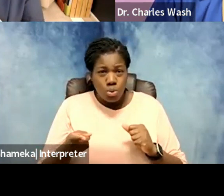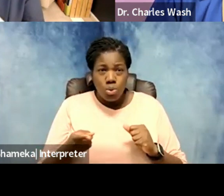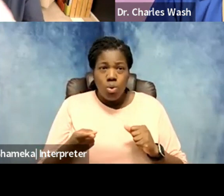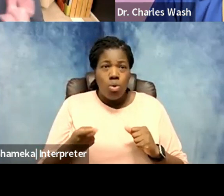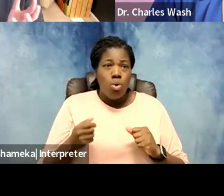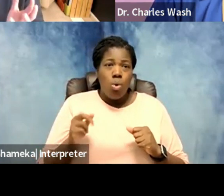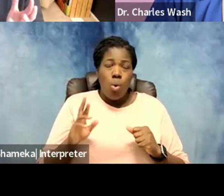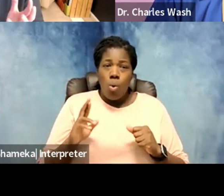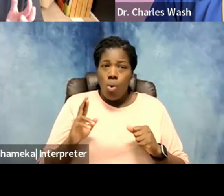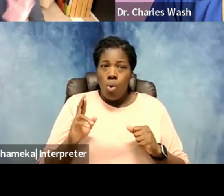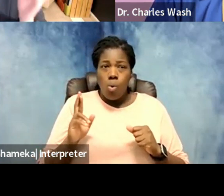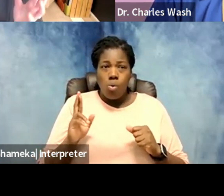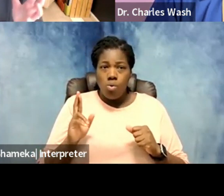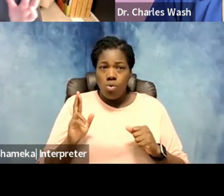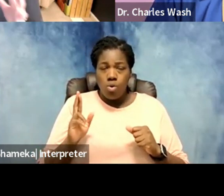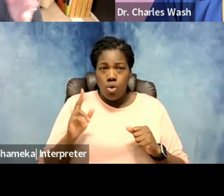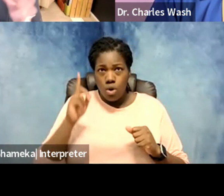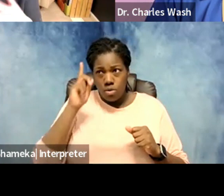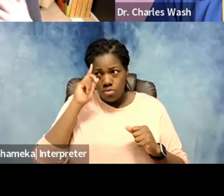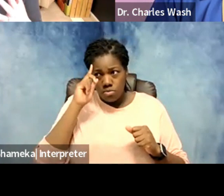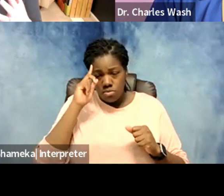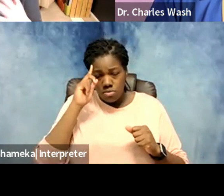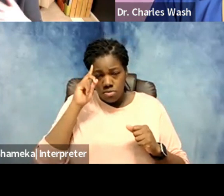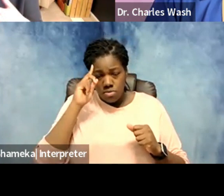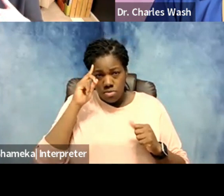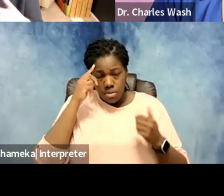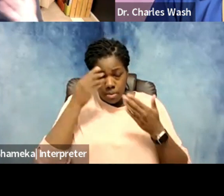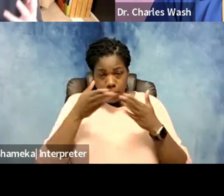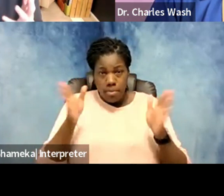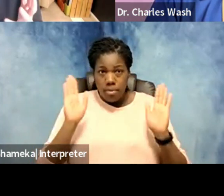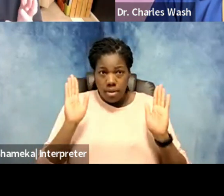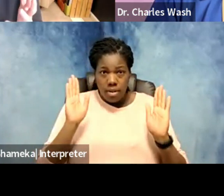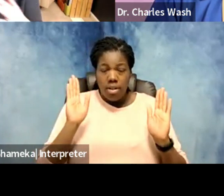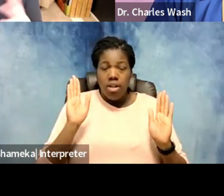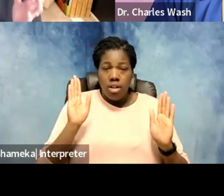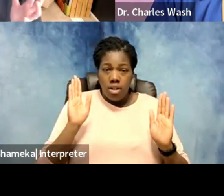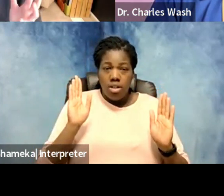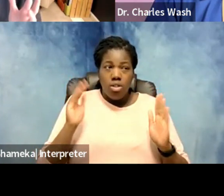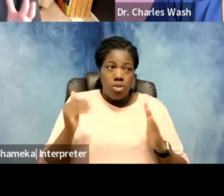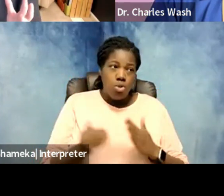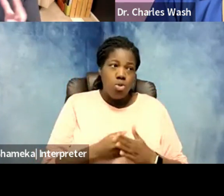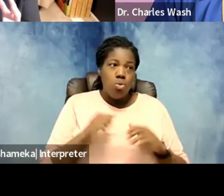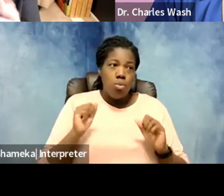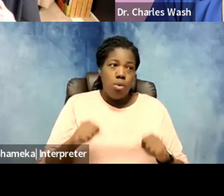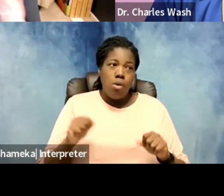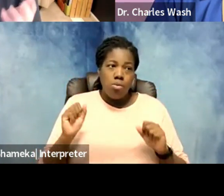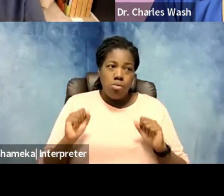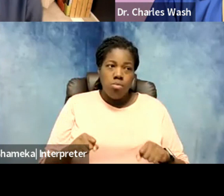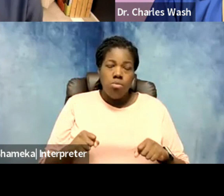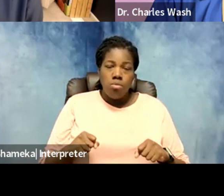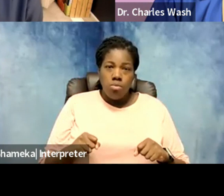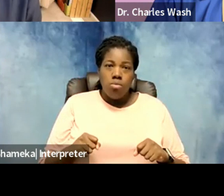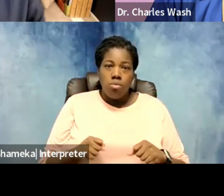or opened your mind or ideas, your eyes to new possibilities, or, you